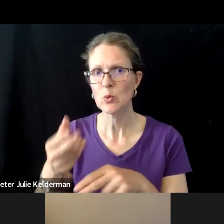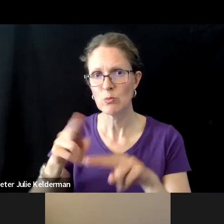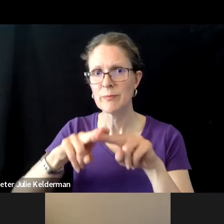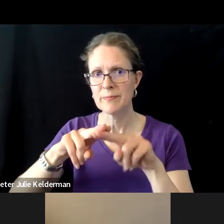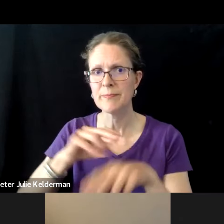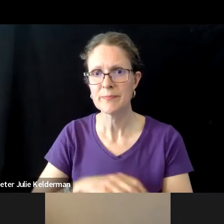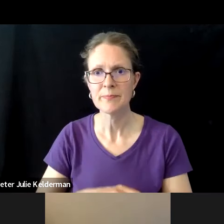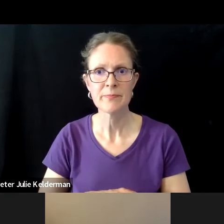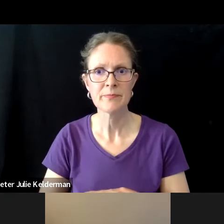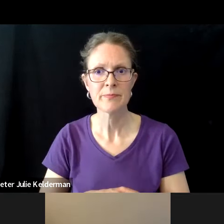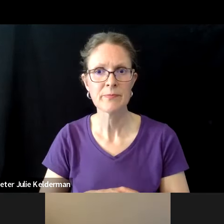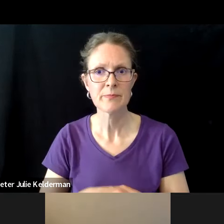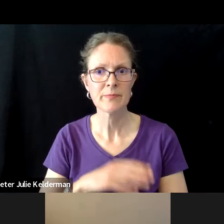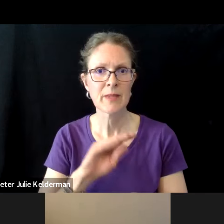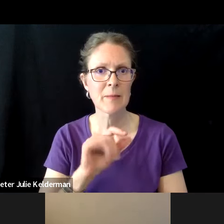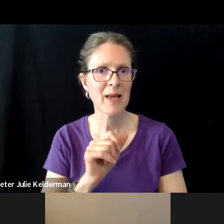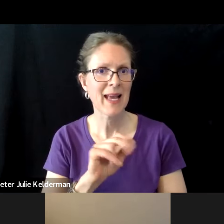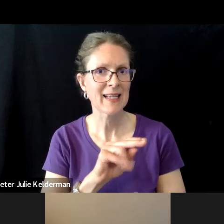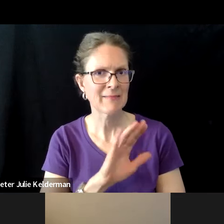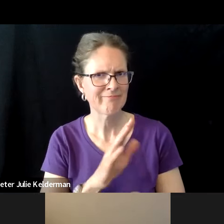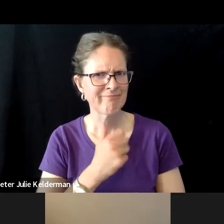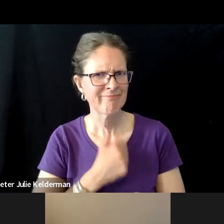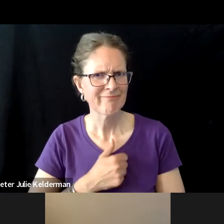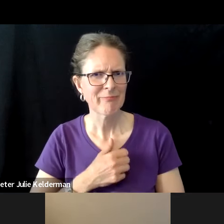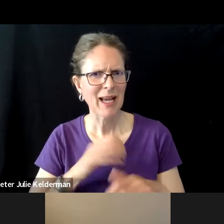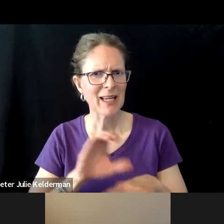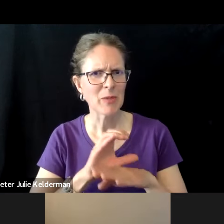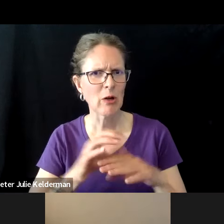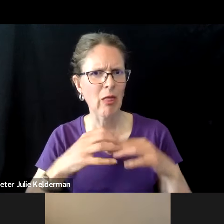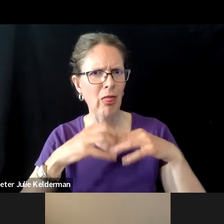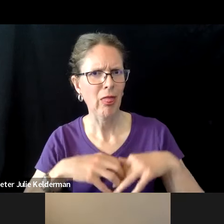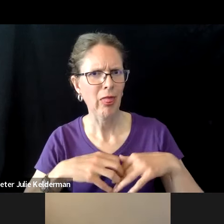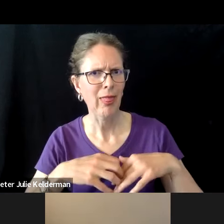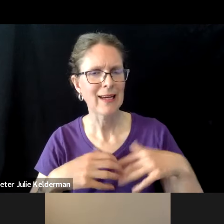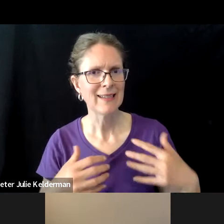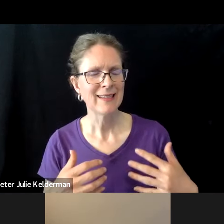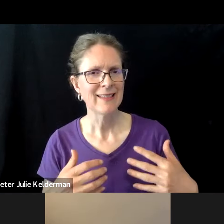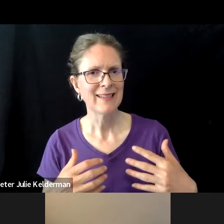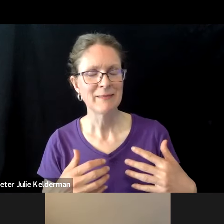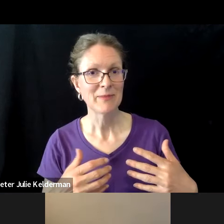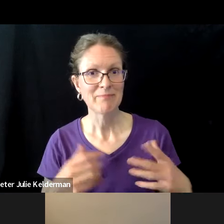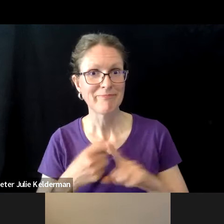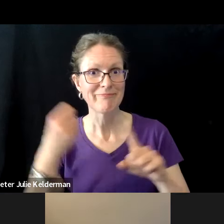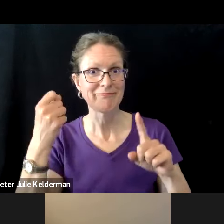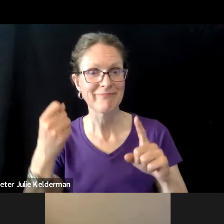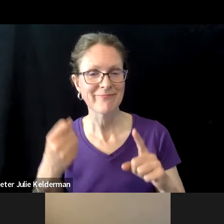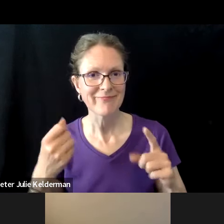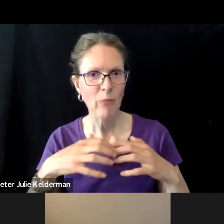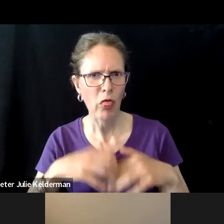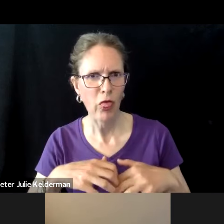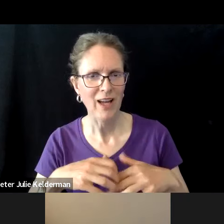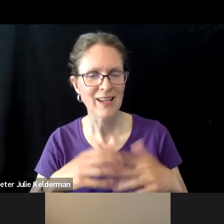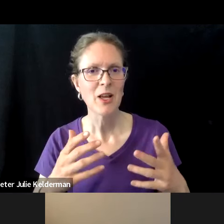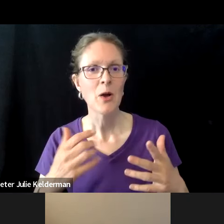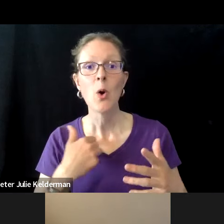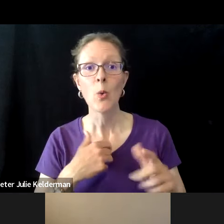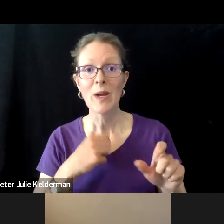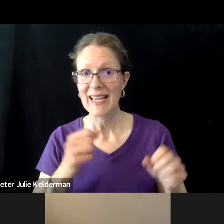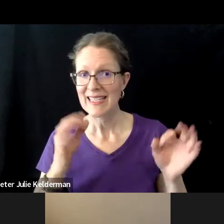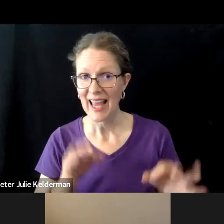And apologies, my computer shut down just at random. And so we can definitely send